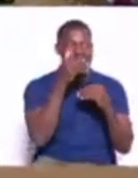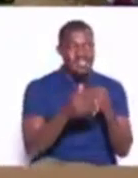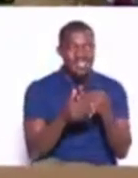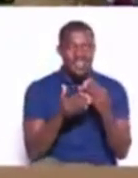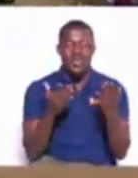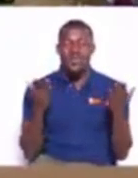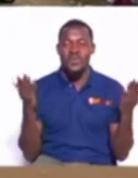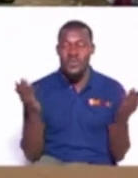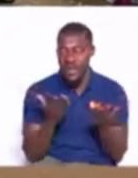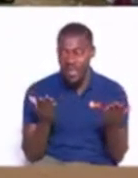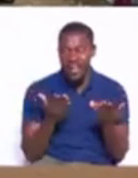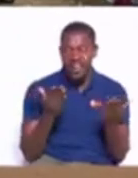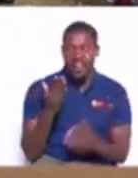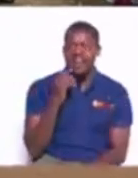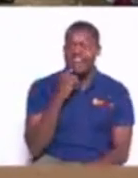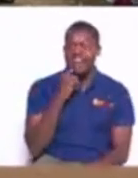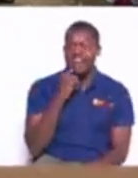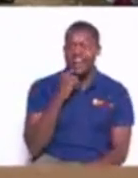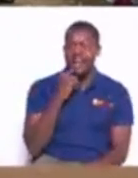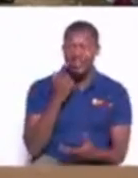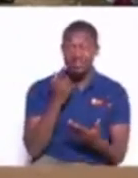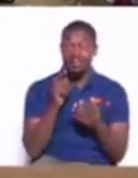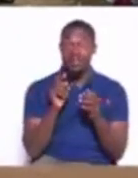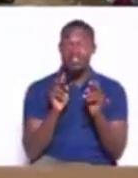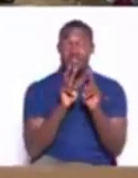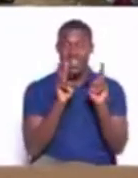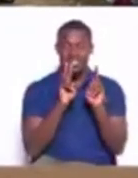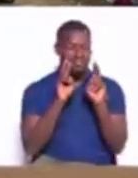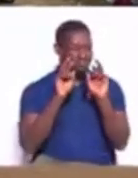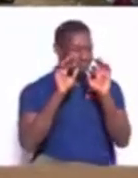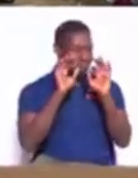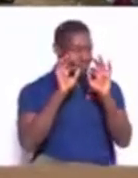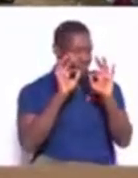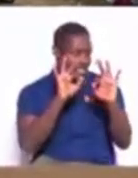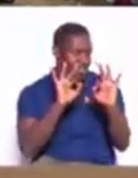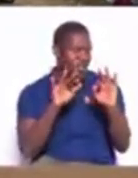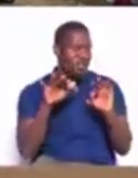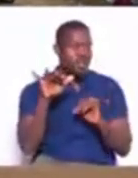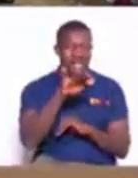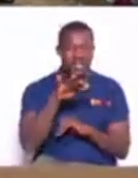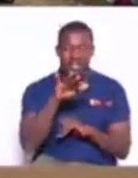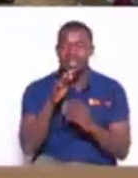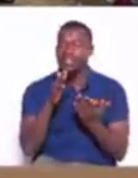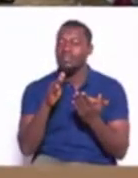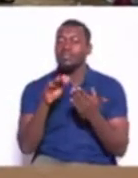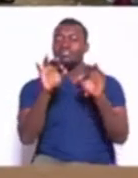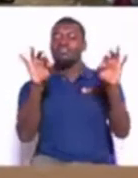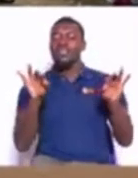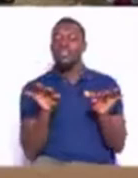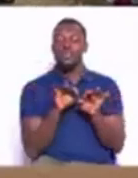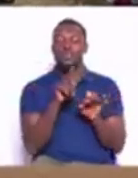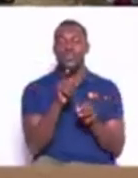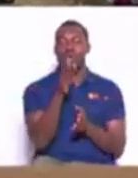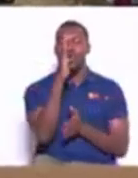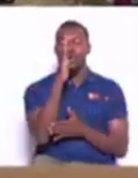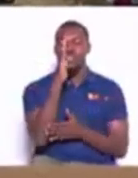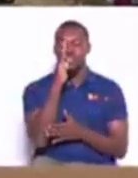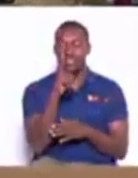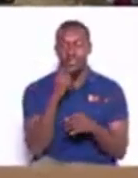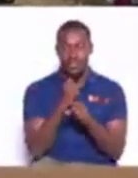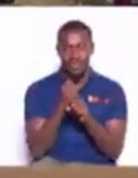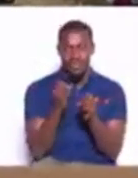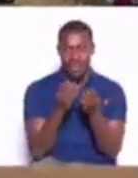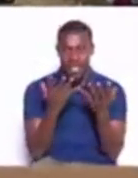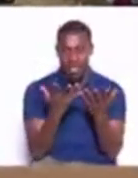site to another quite amazing site, a site that God has moving in